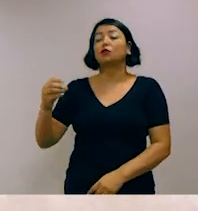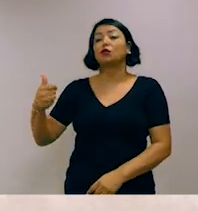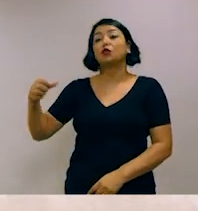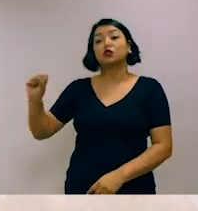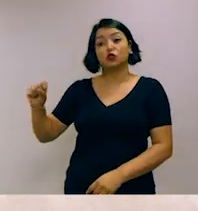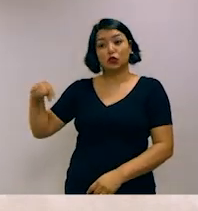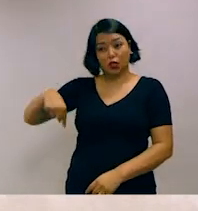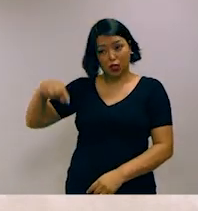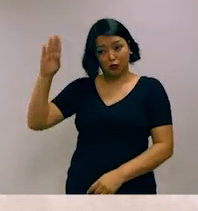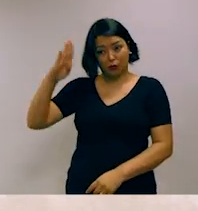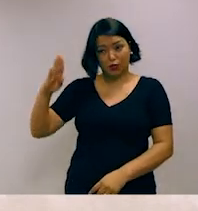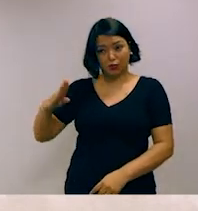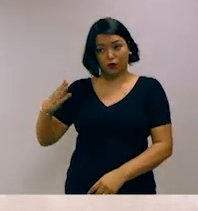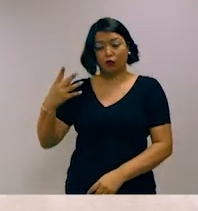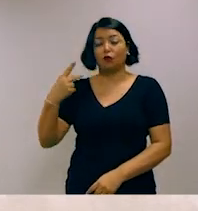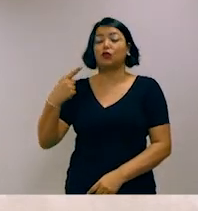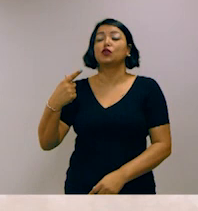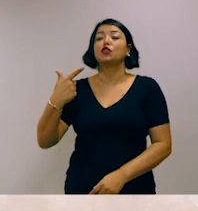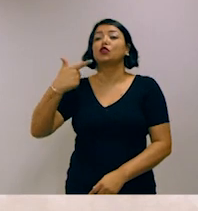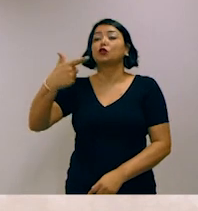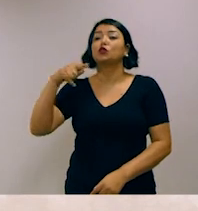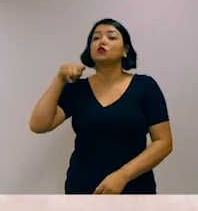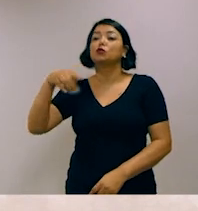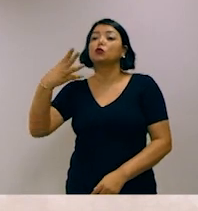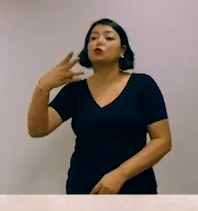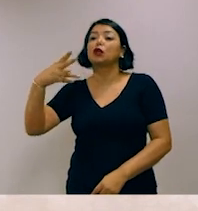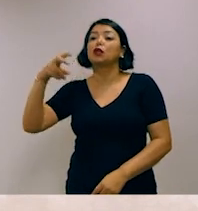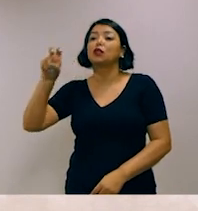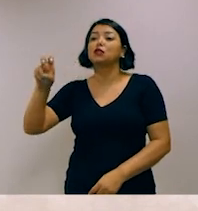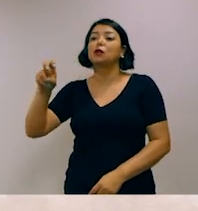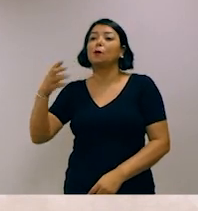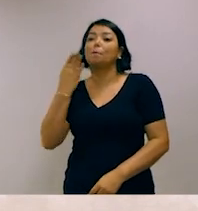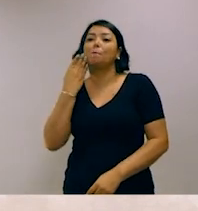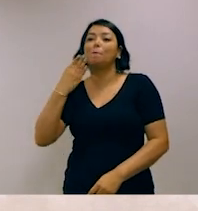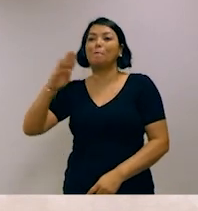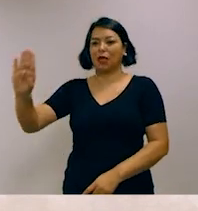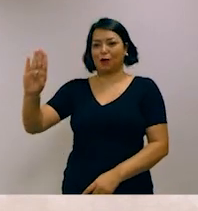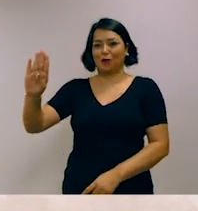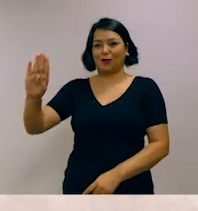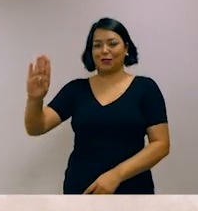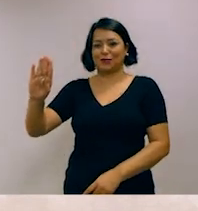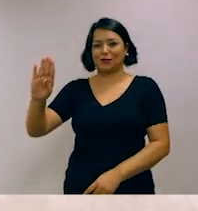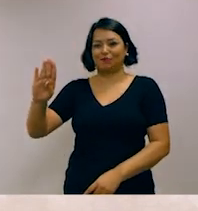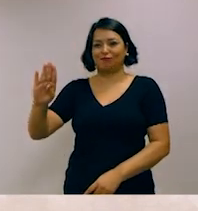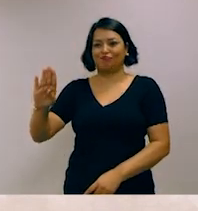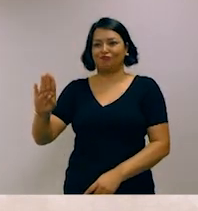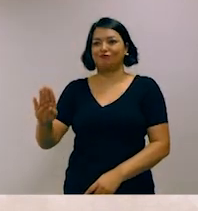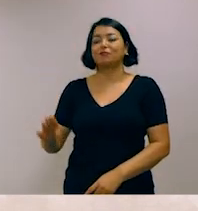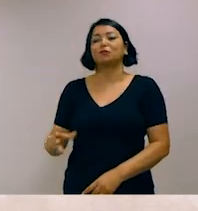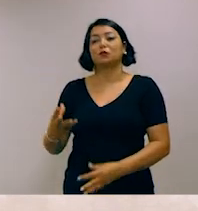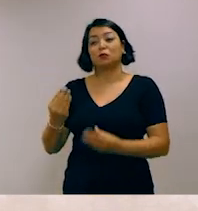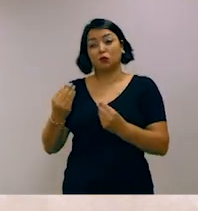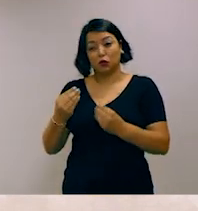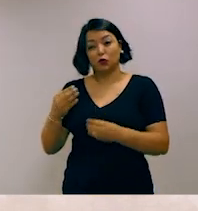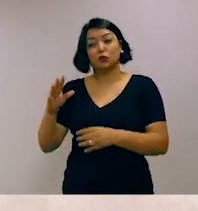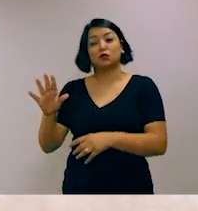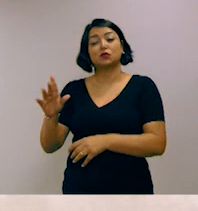Brazil is the eighth market in terms of the number of tickets sold. And so the